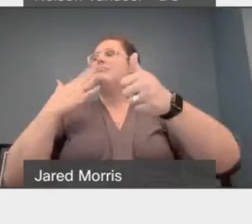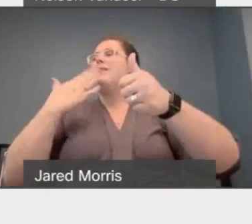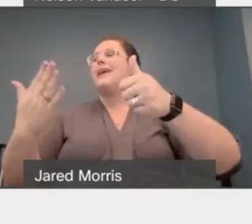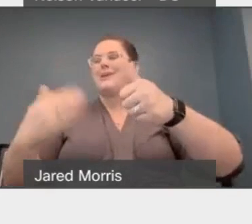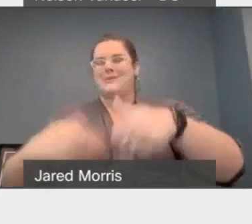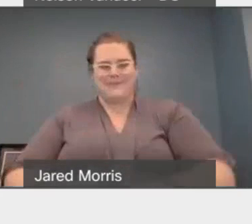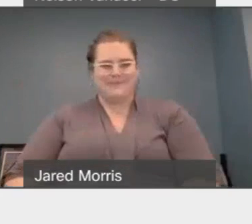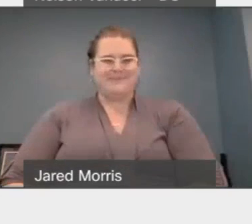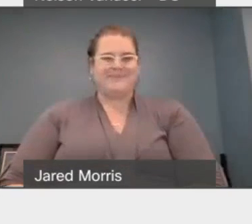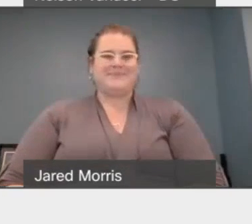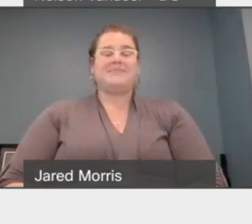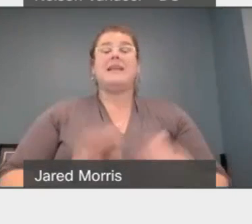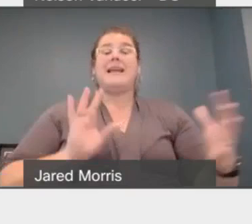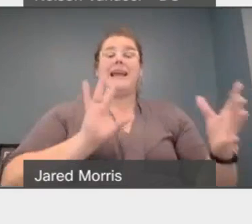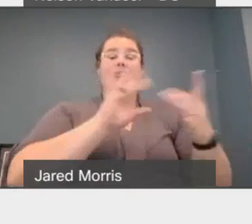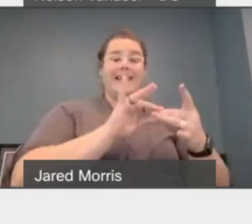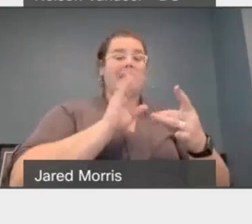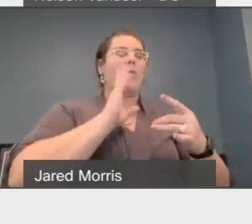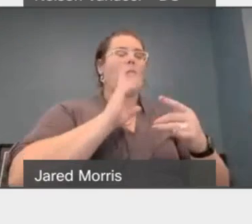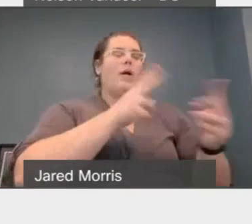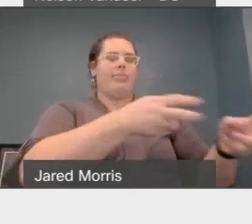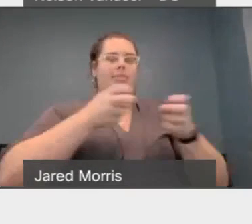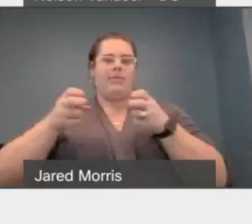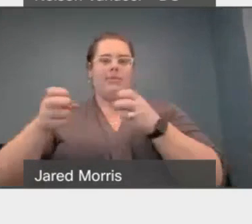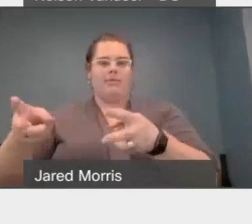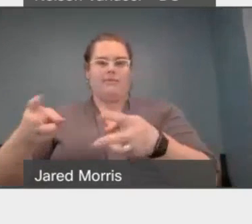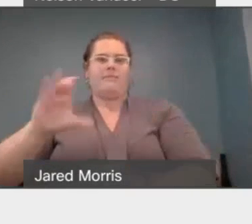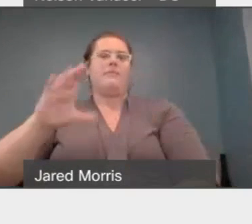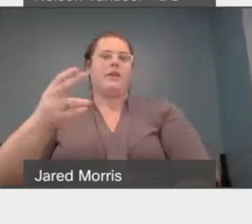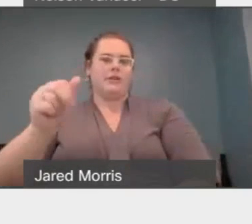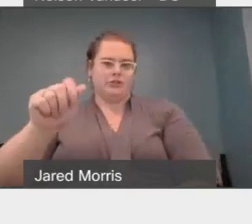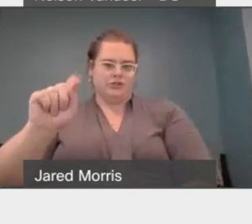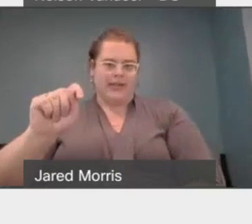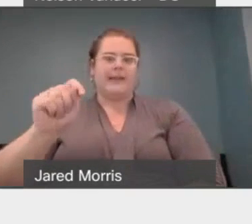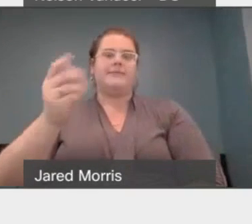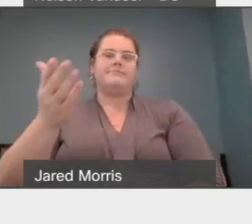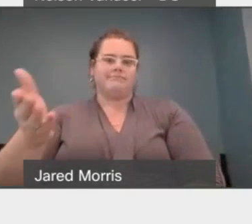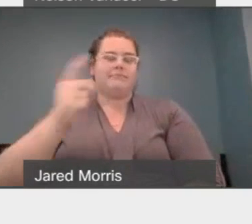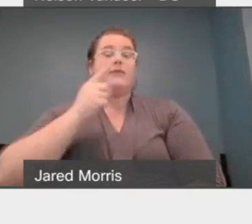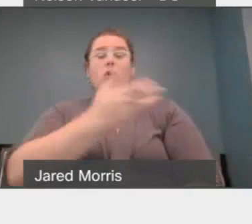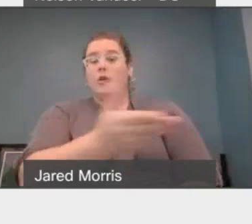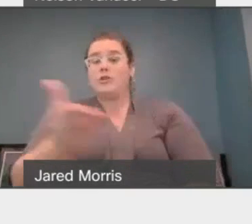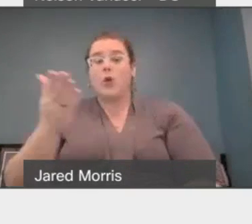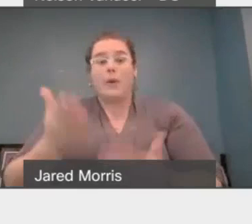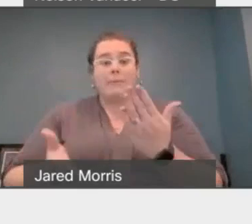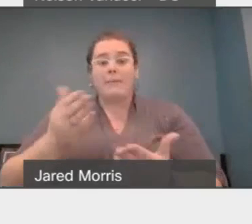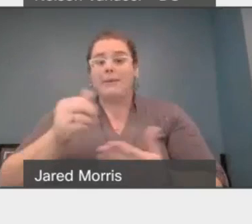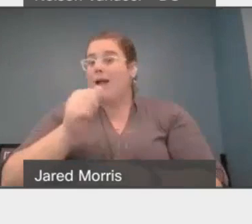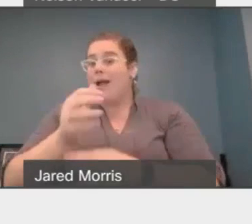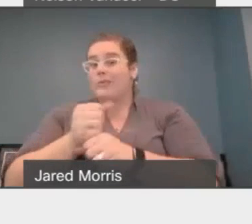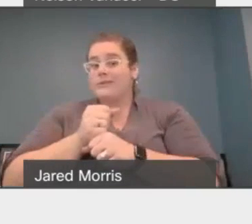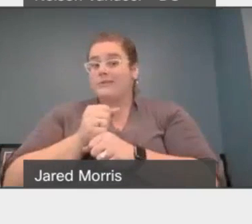And I'm going to post a link in the chat for those who may not have it.